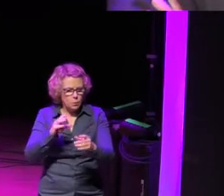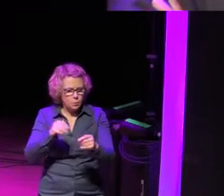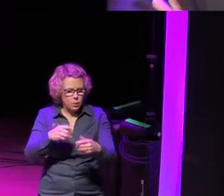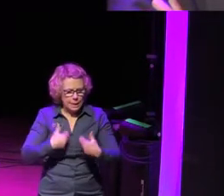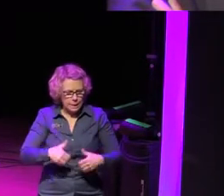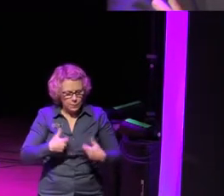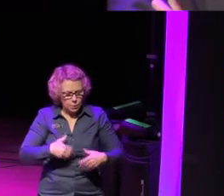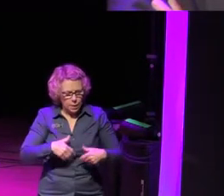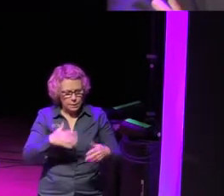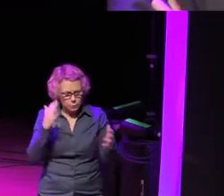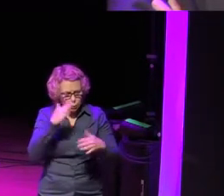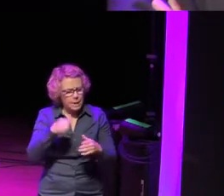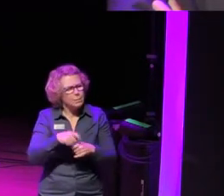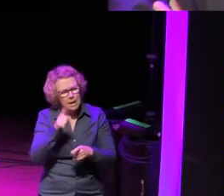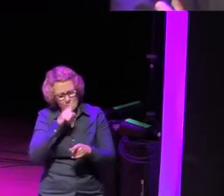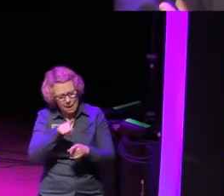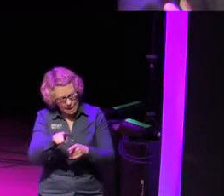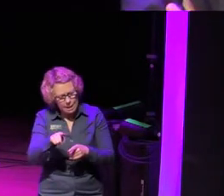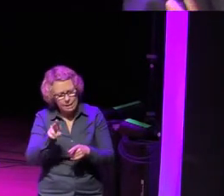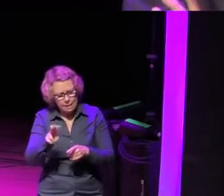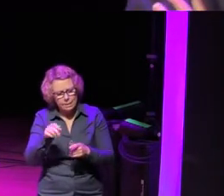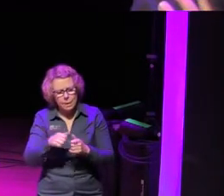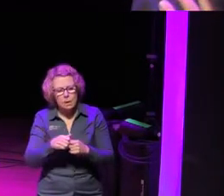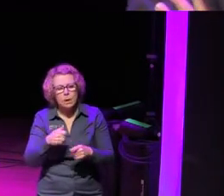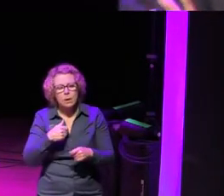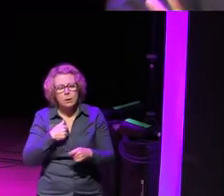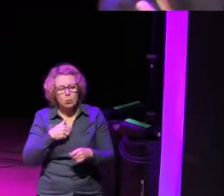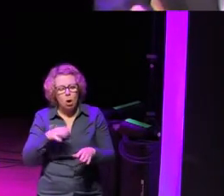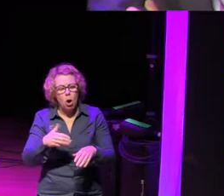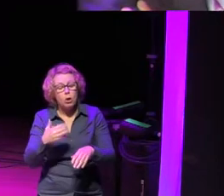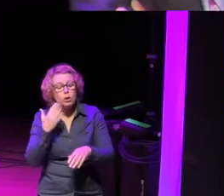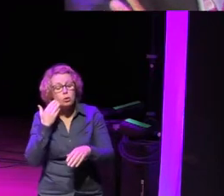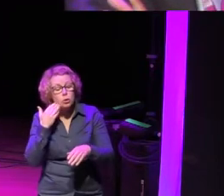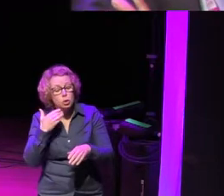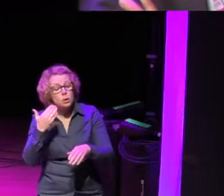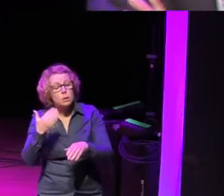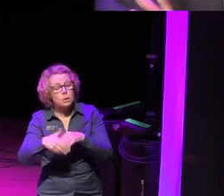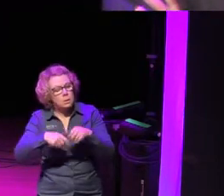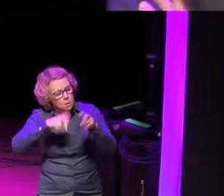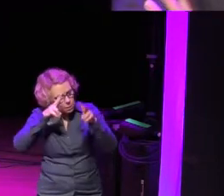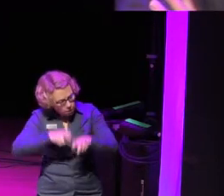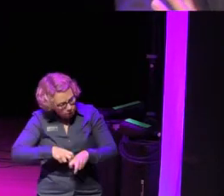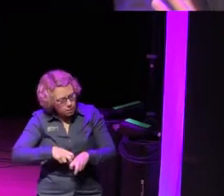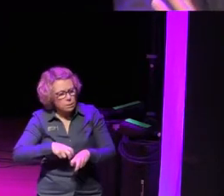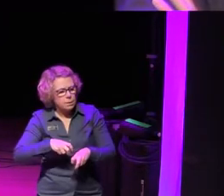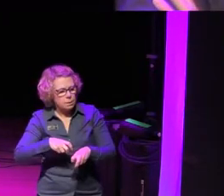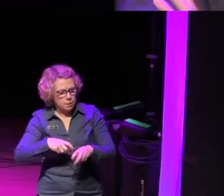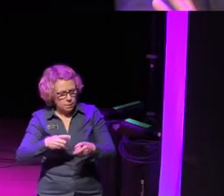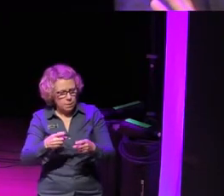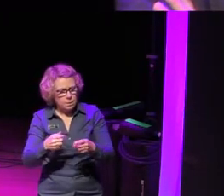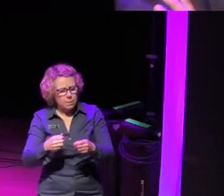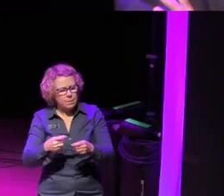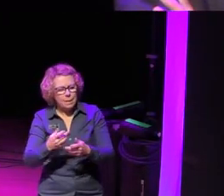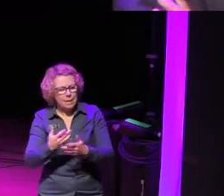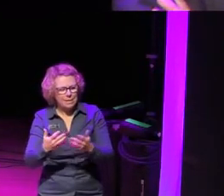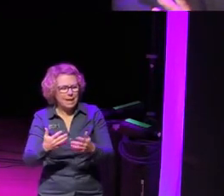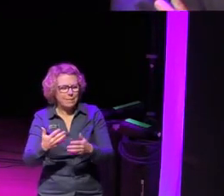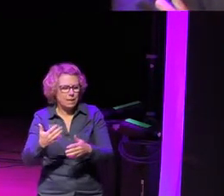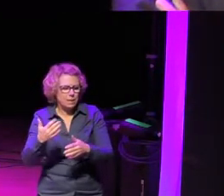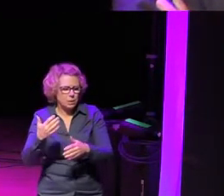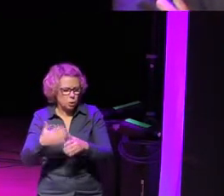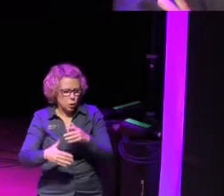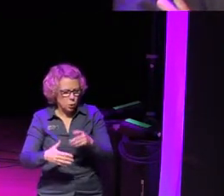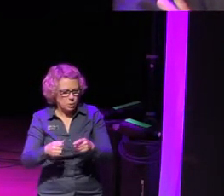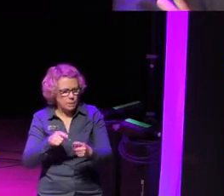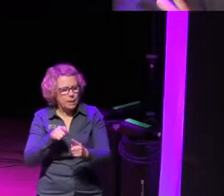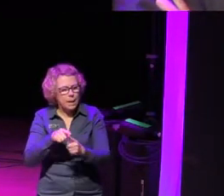that as soon as I had finalized the investigation on state capture, well, which wasn't quite final, but there was a